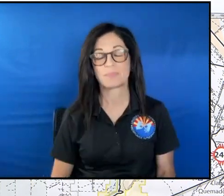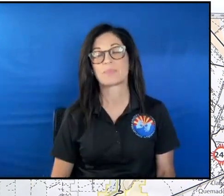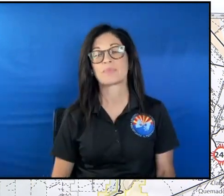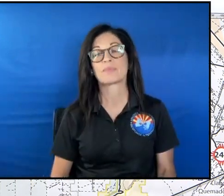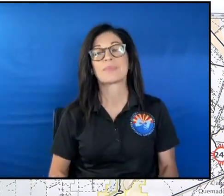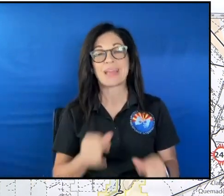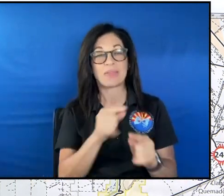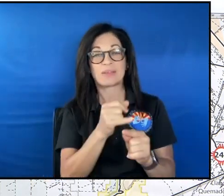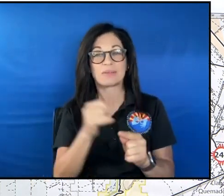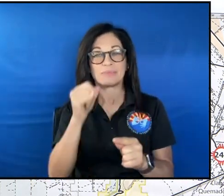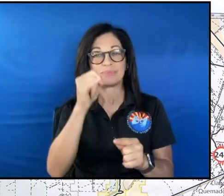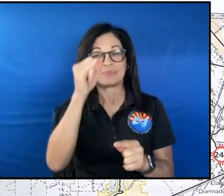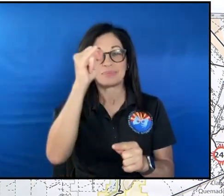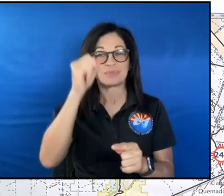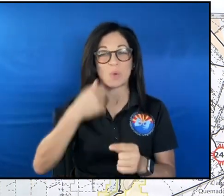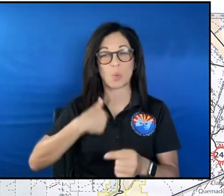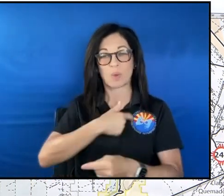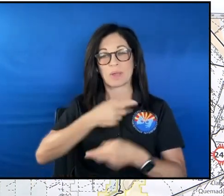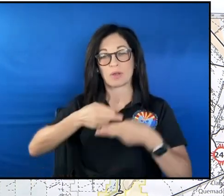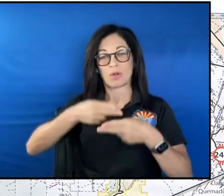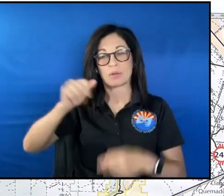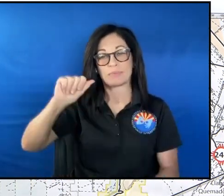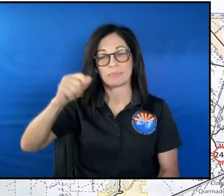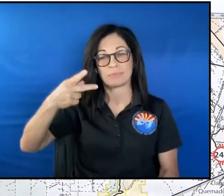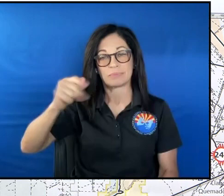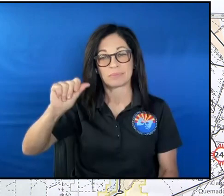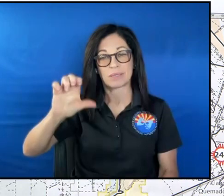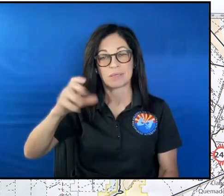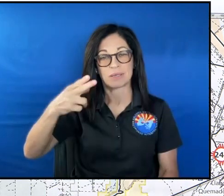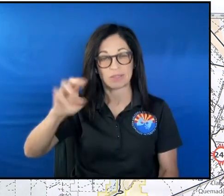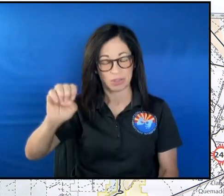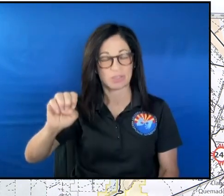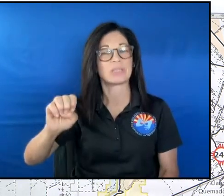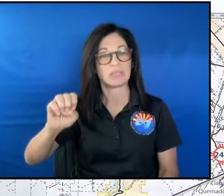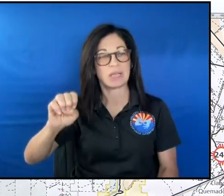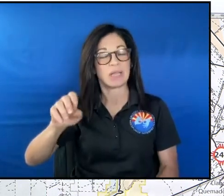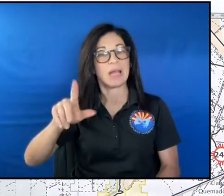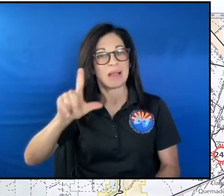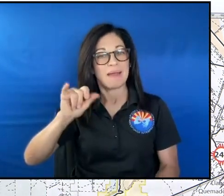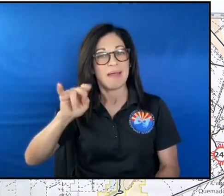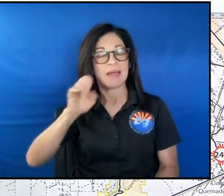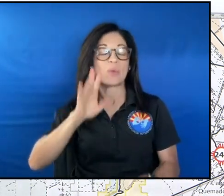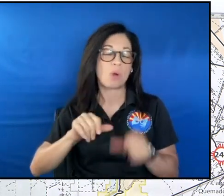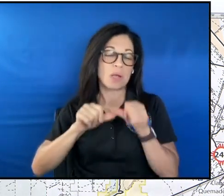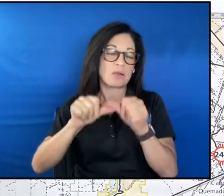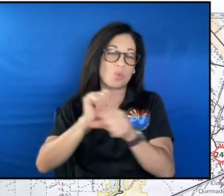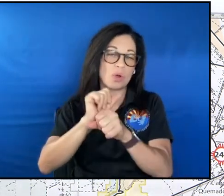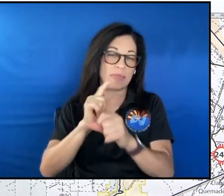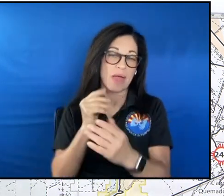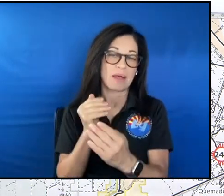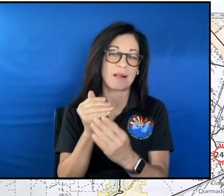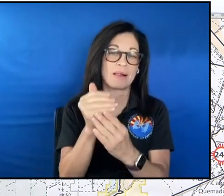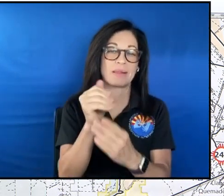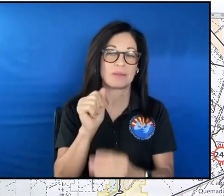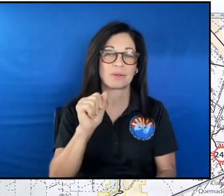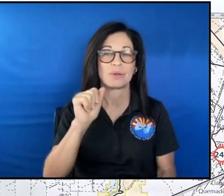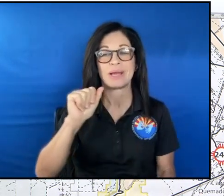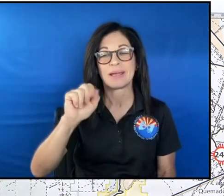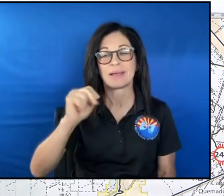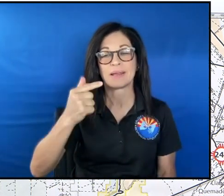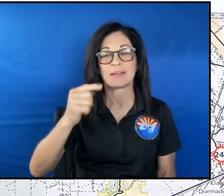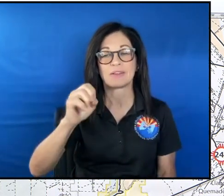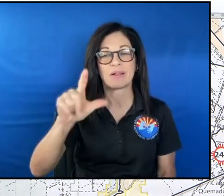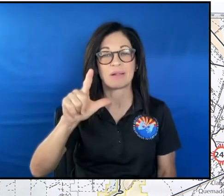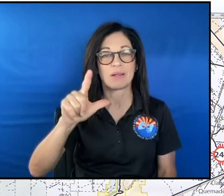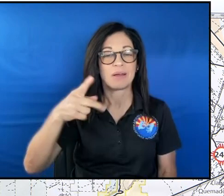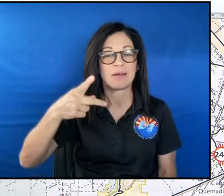Apache, the line here, they're going to continue working that just up towards Angel Fire. We did have the